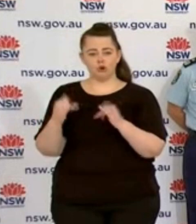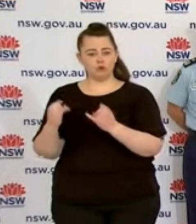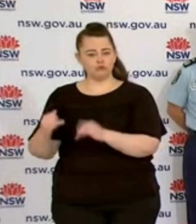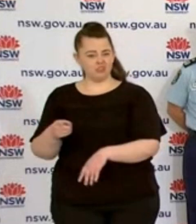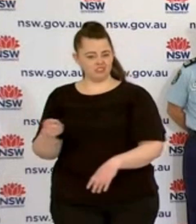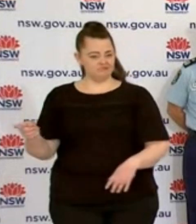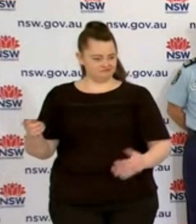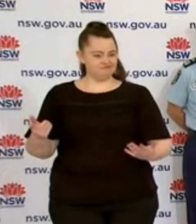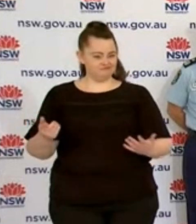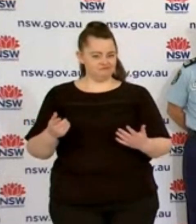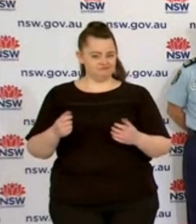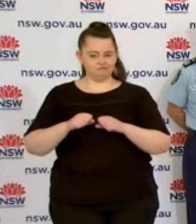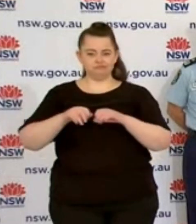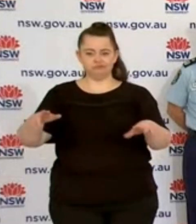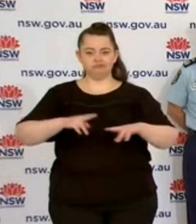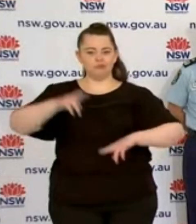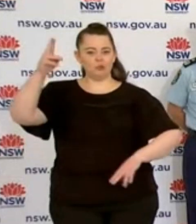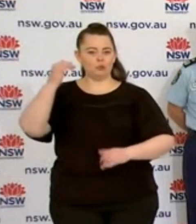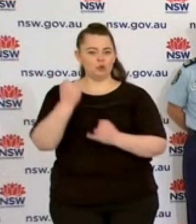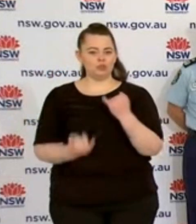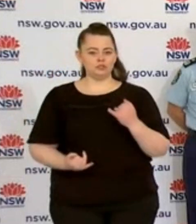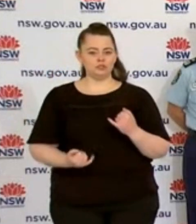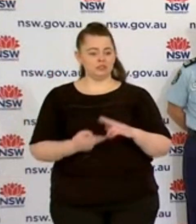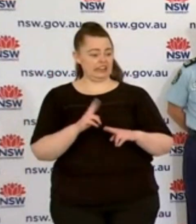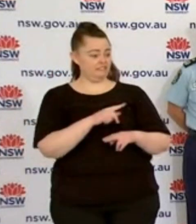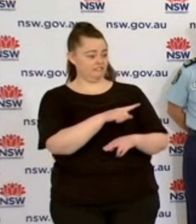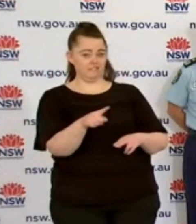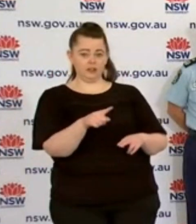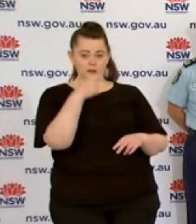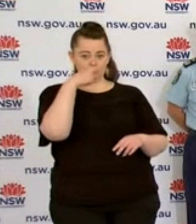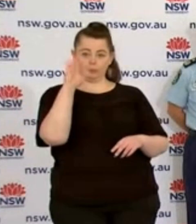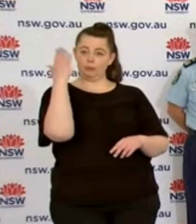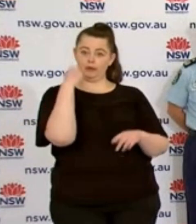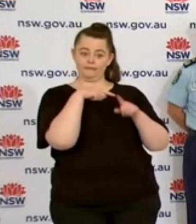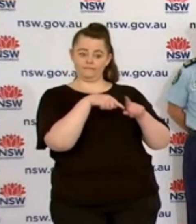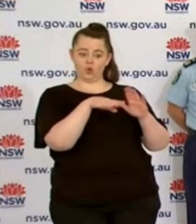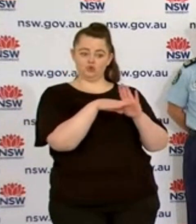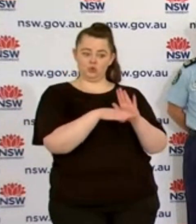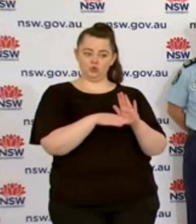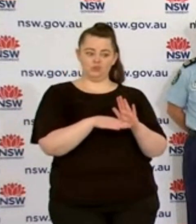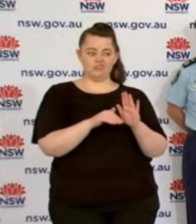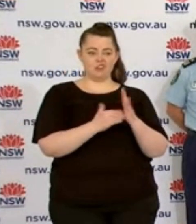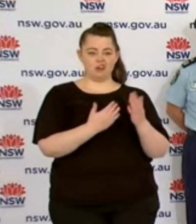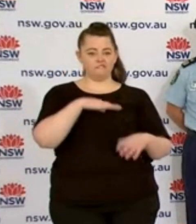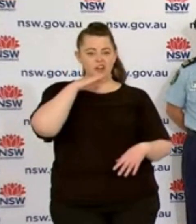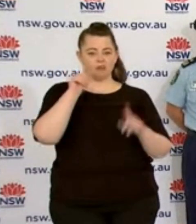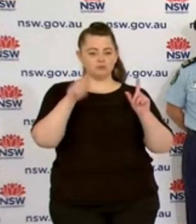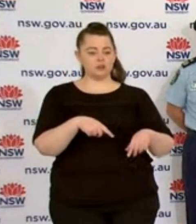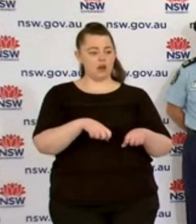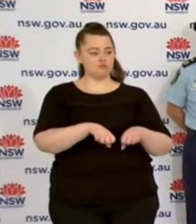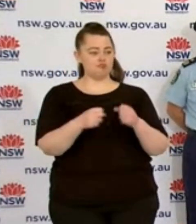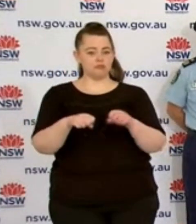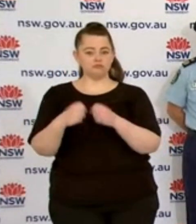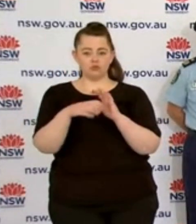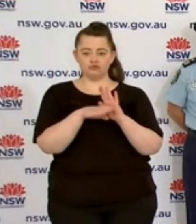choices, we could be on a trajectory of thousands of cases a day, which is what happens around the world. And we can't afford to do that because it would mean